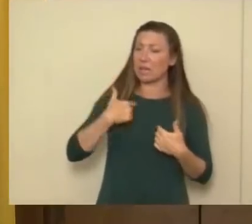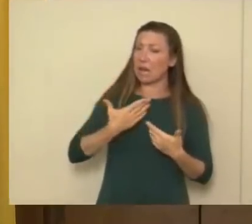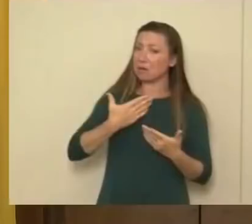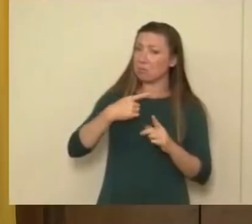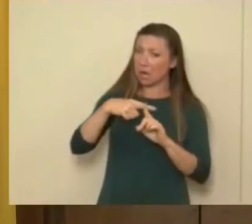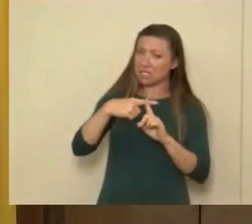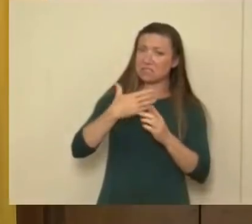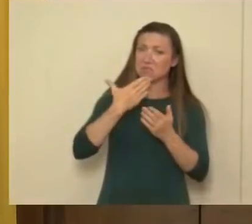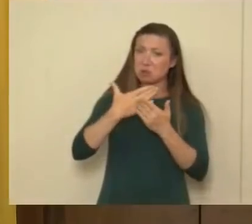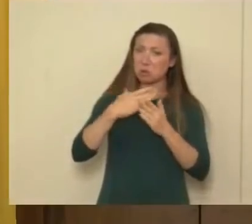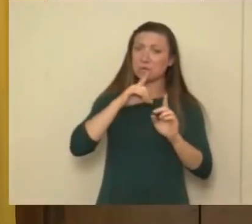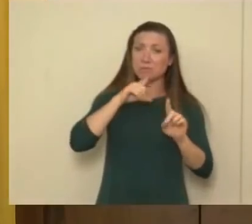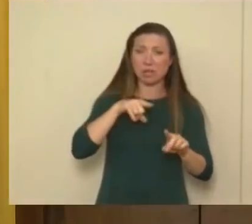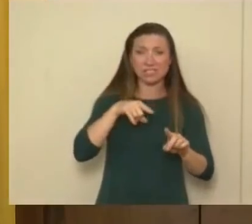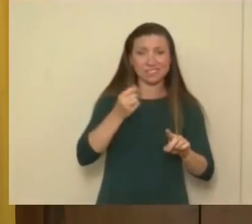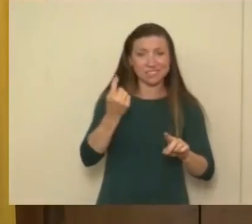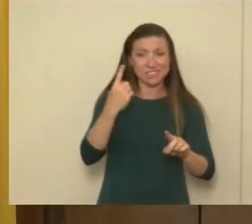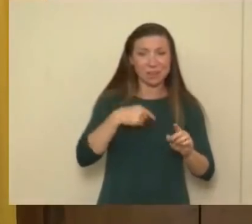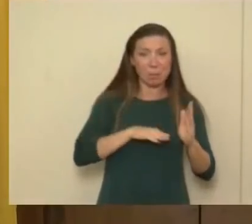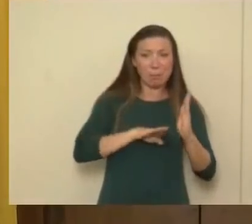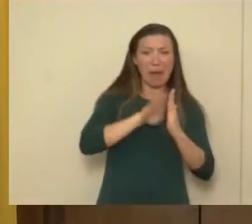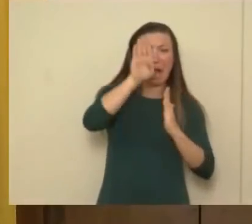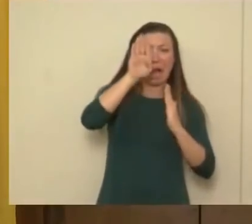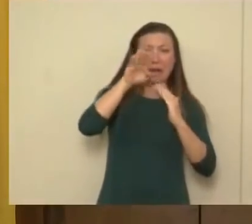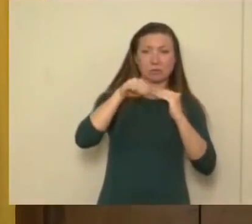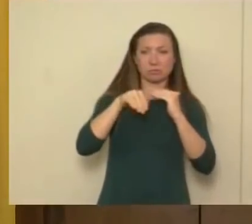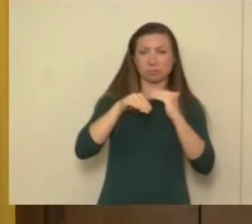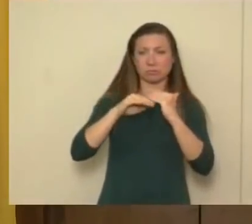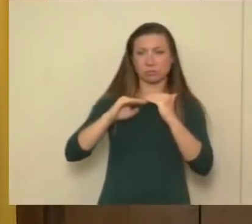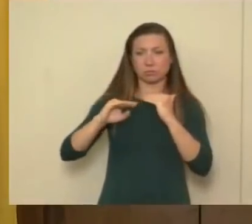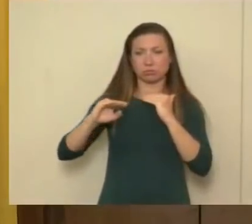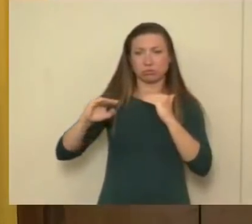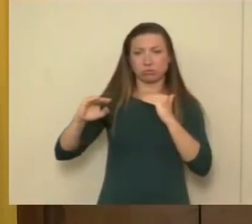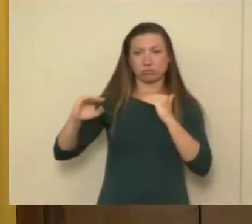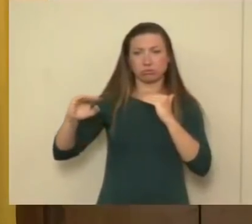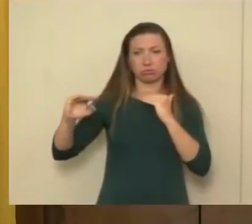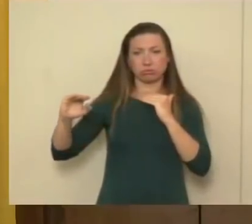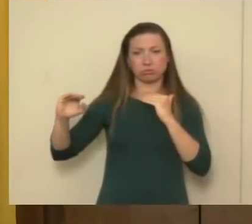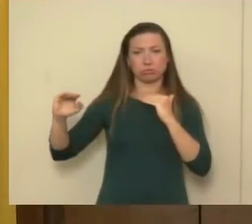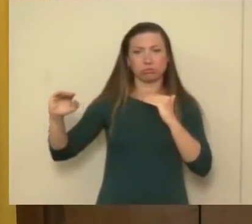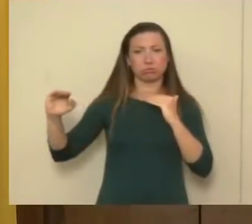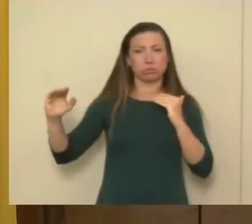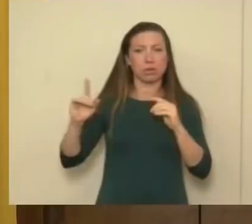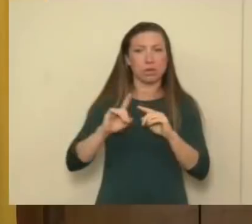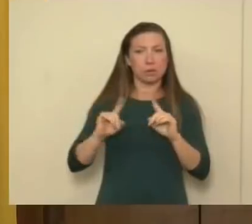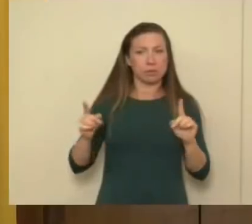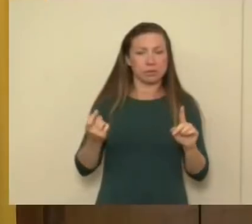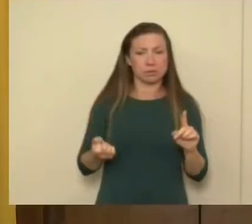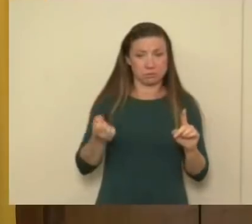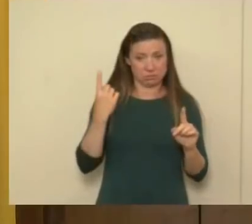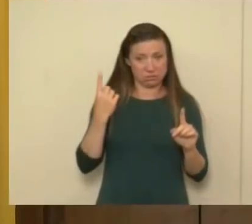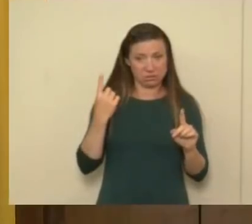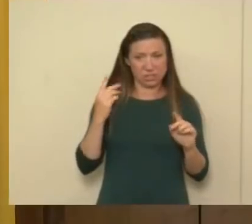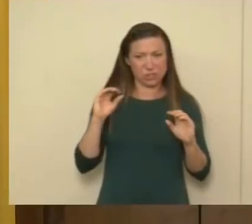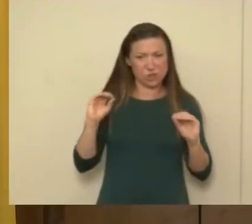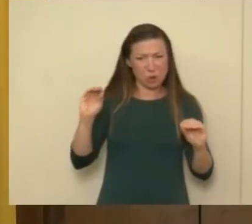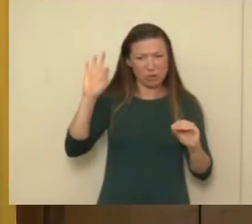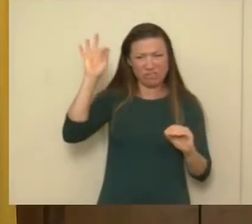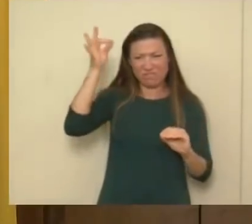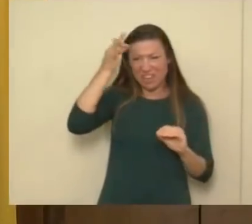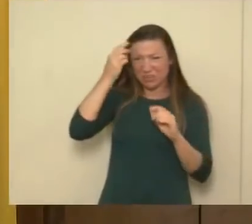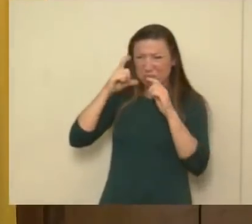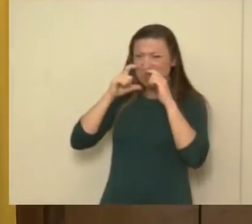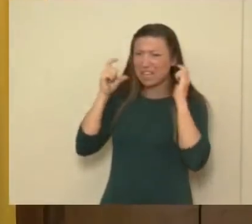did flatten our curve. But the fact that there's no federal mask requirement and that far too many New